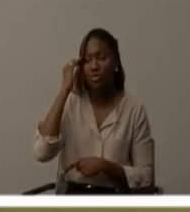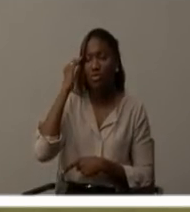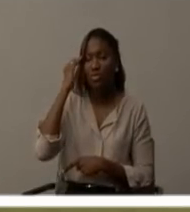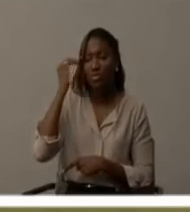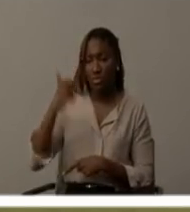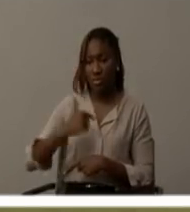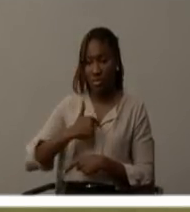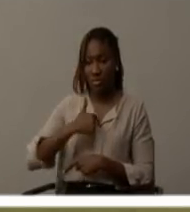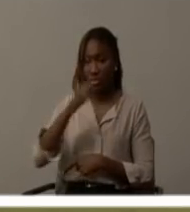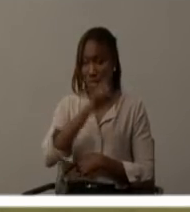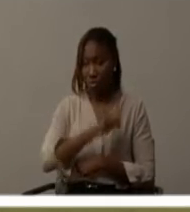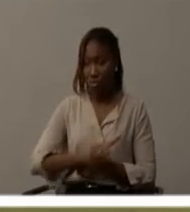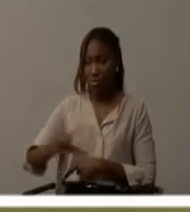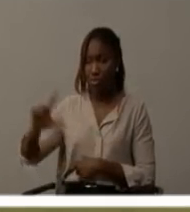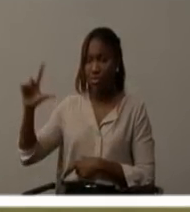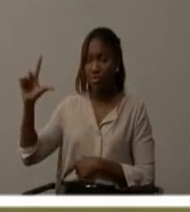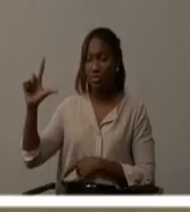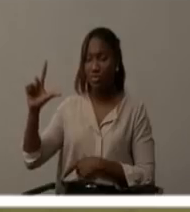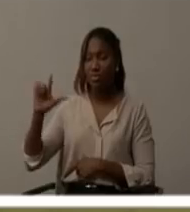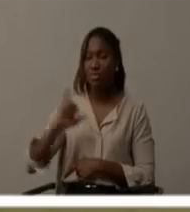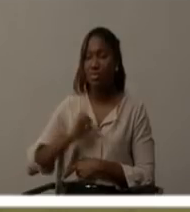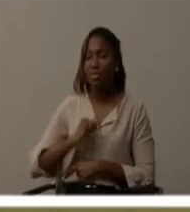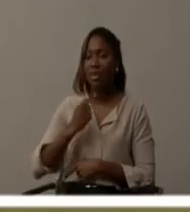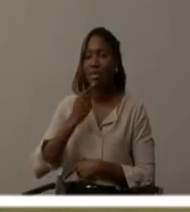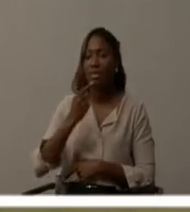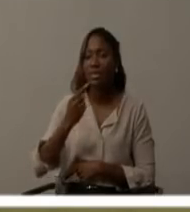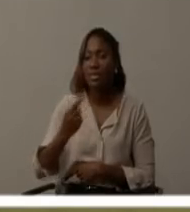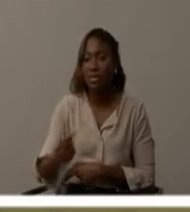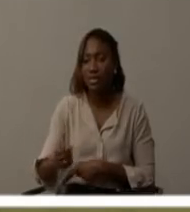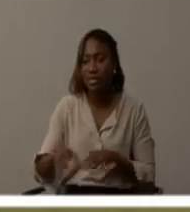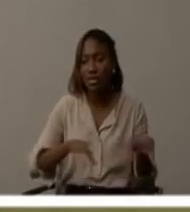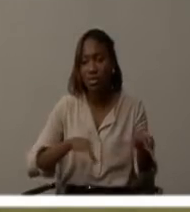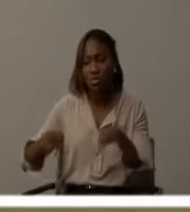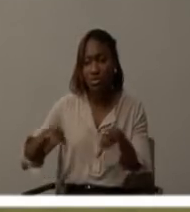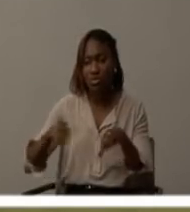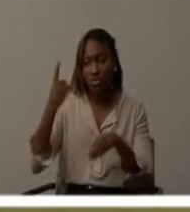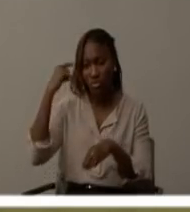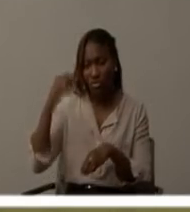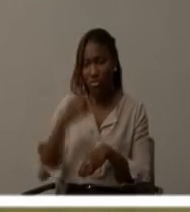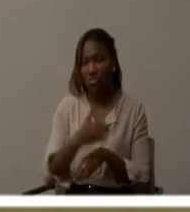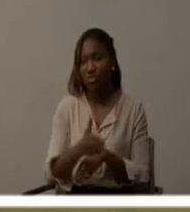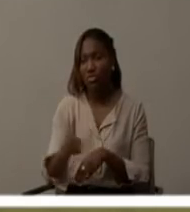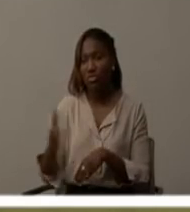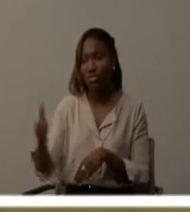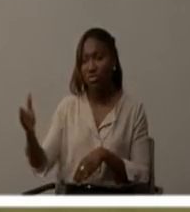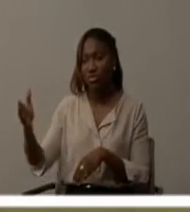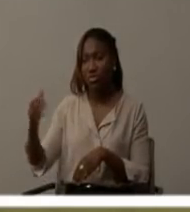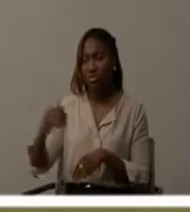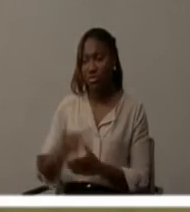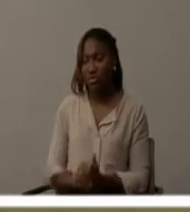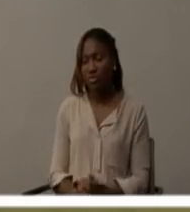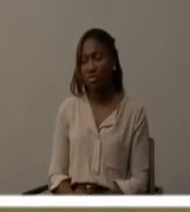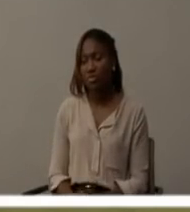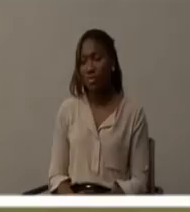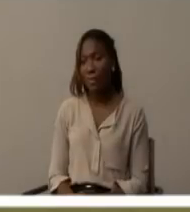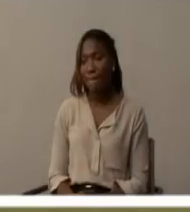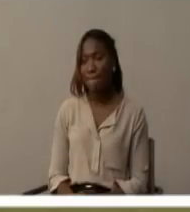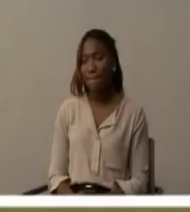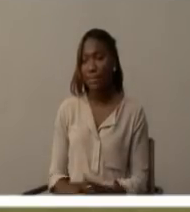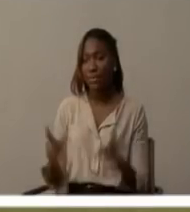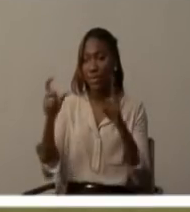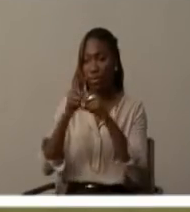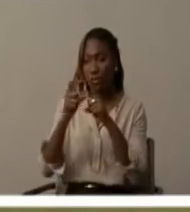the Lord, have said and done this. It is the Lord who speaks.